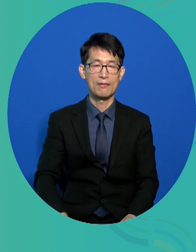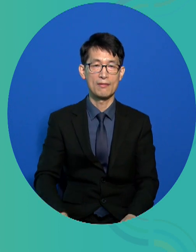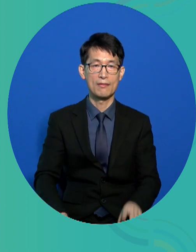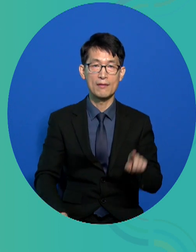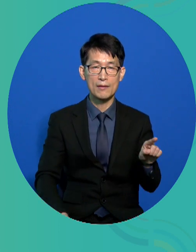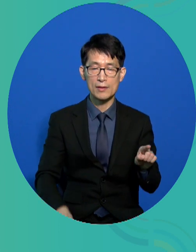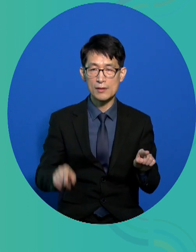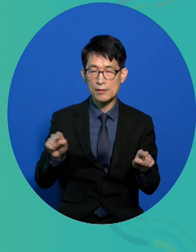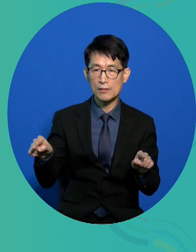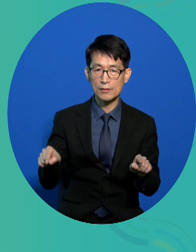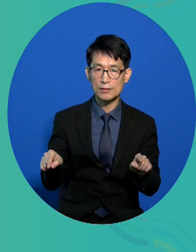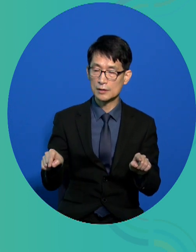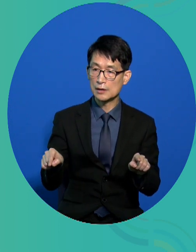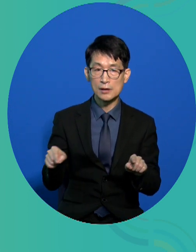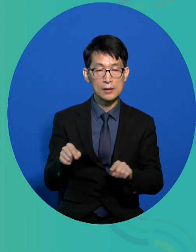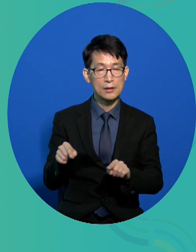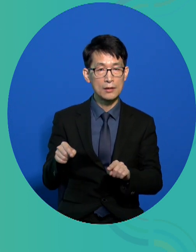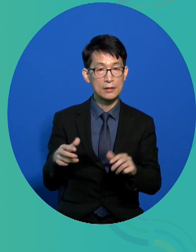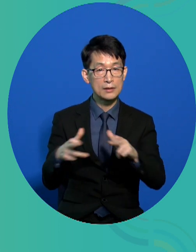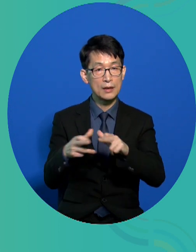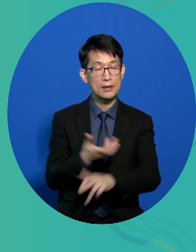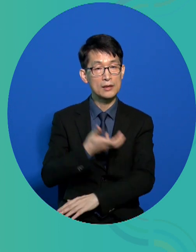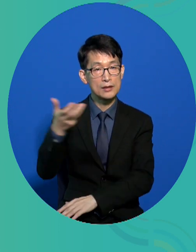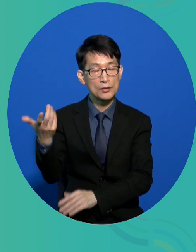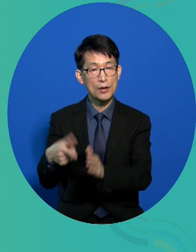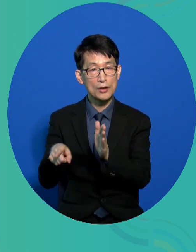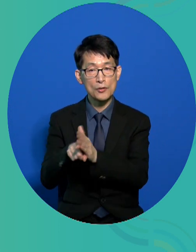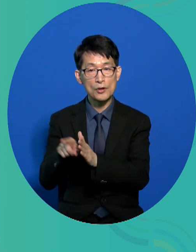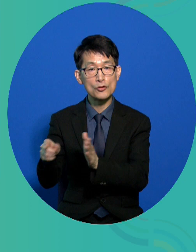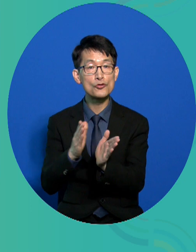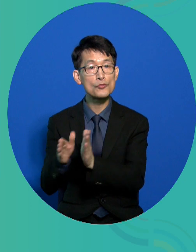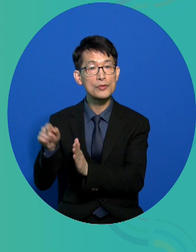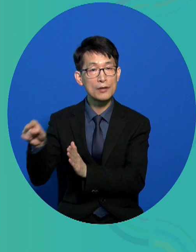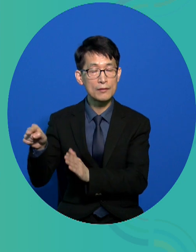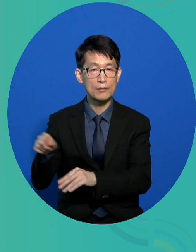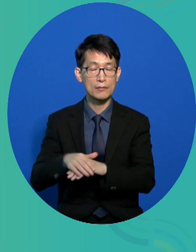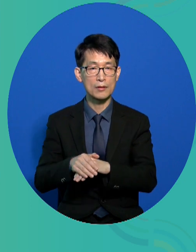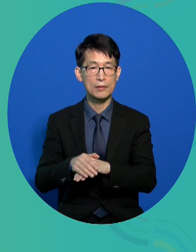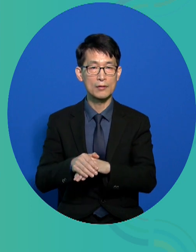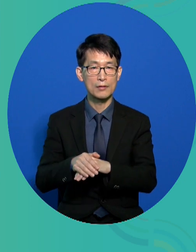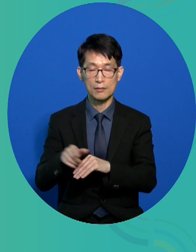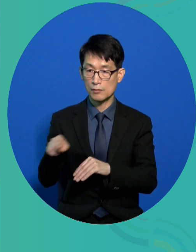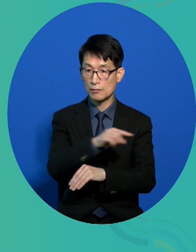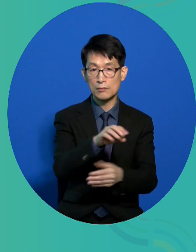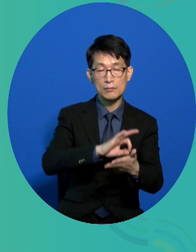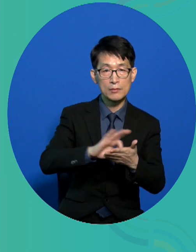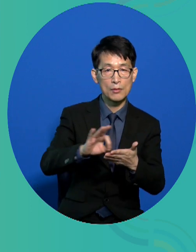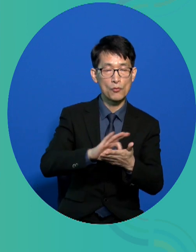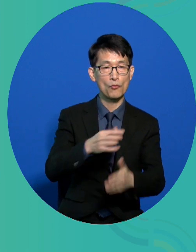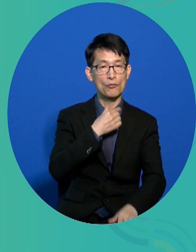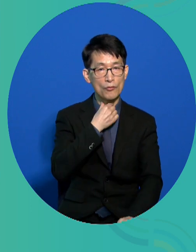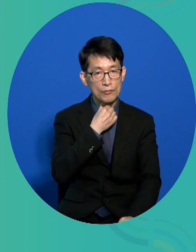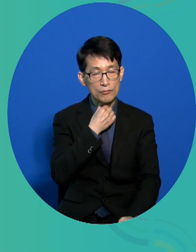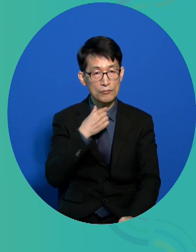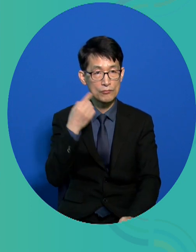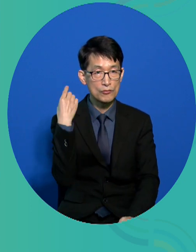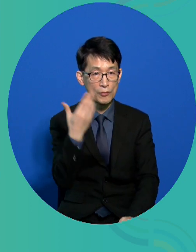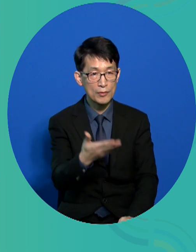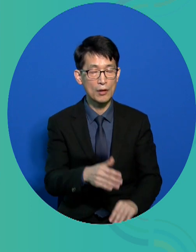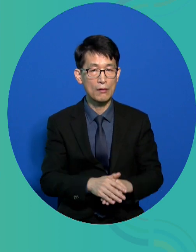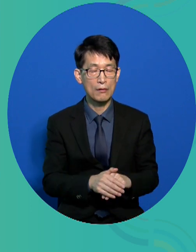use this platform. And so when there is platform evaluation, we have to